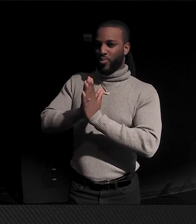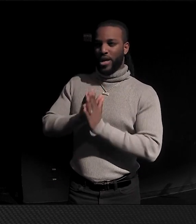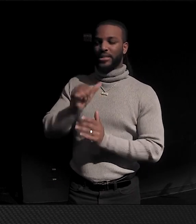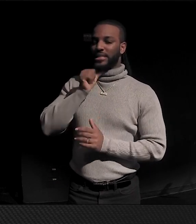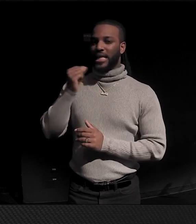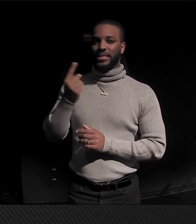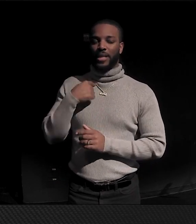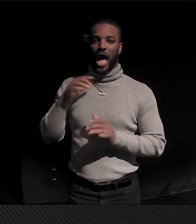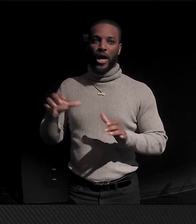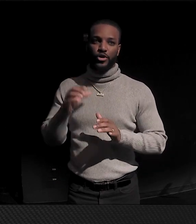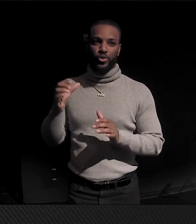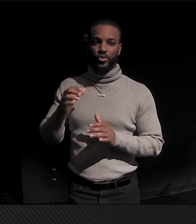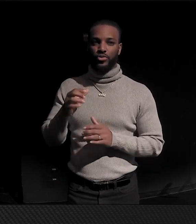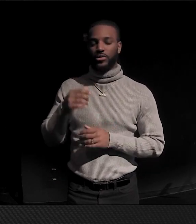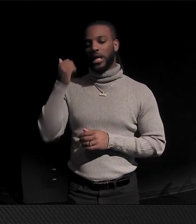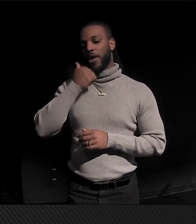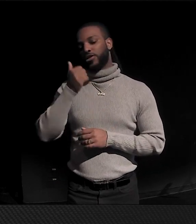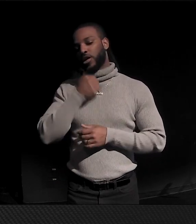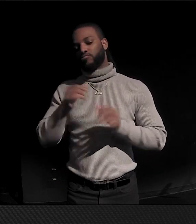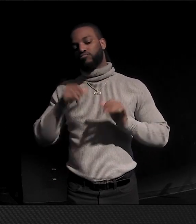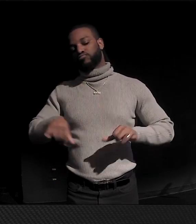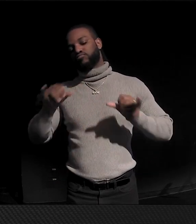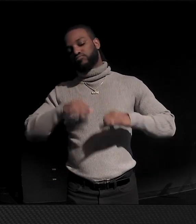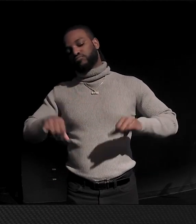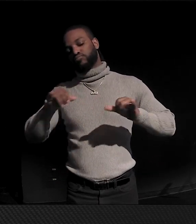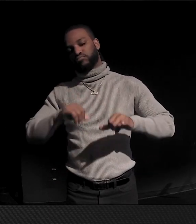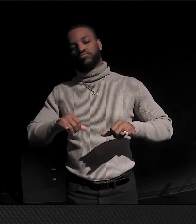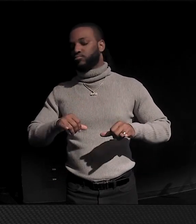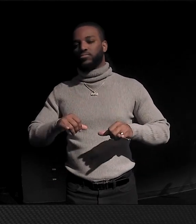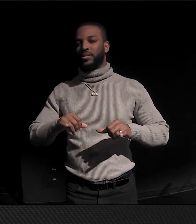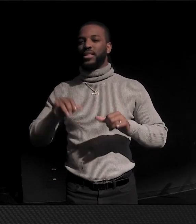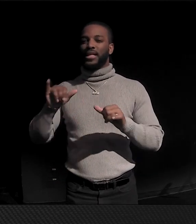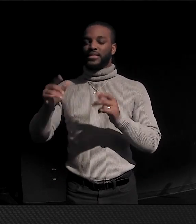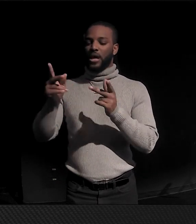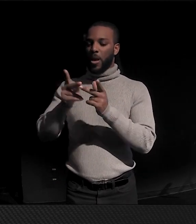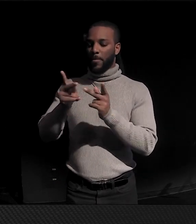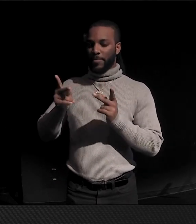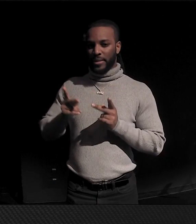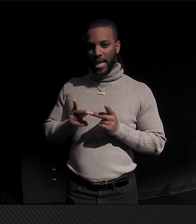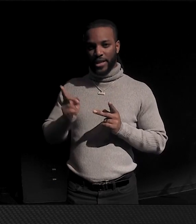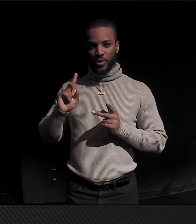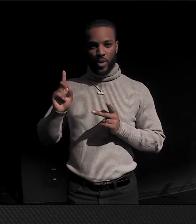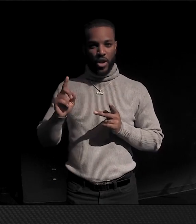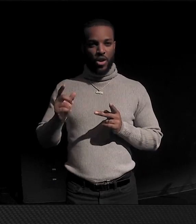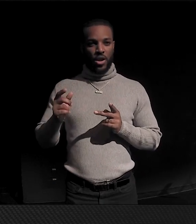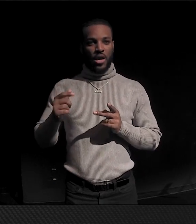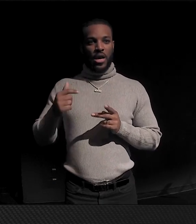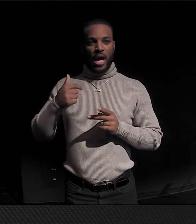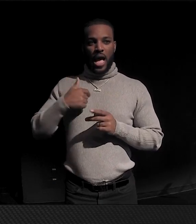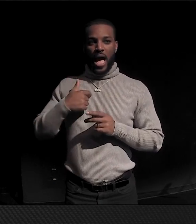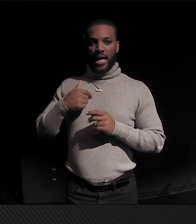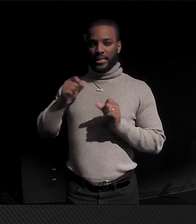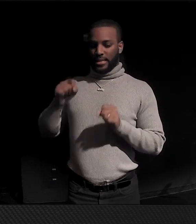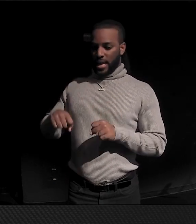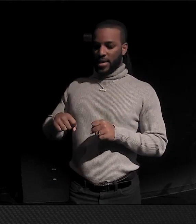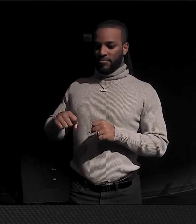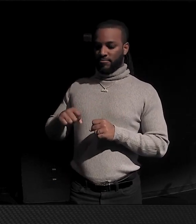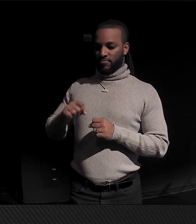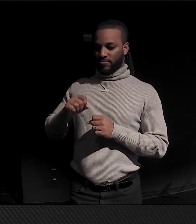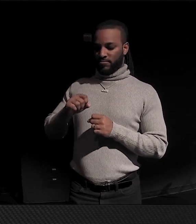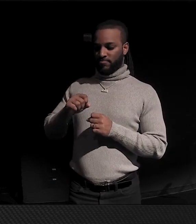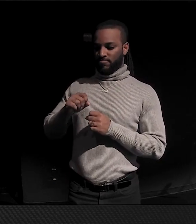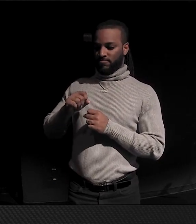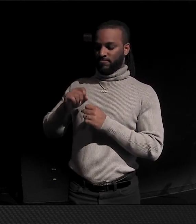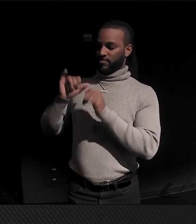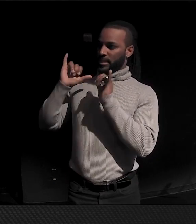do through the day. It's a place where I get to be